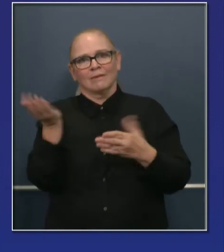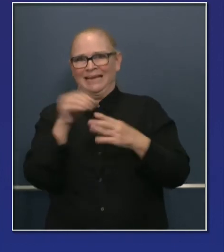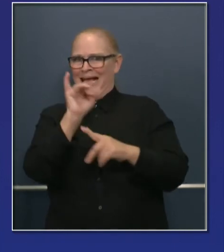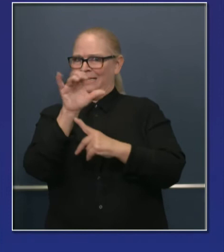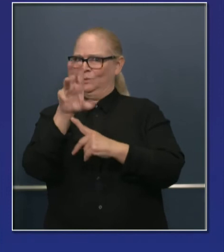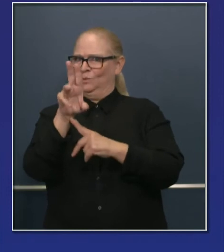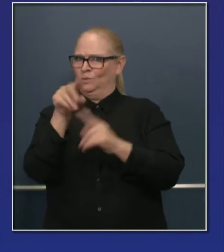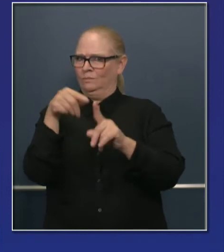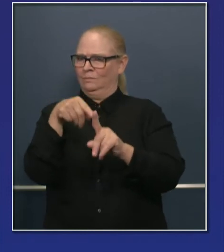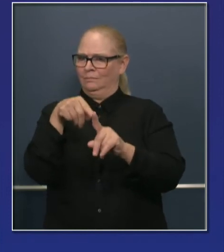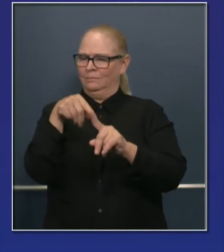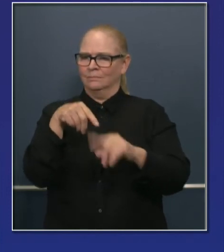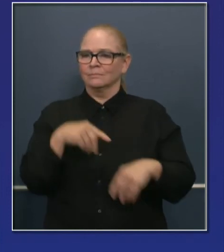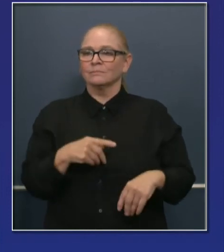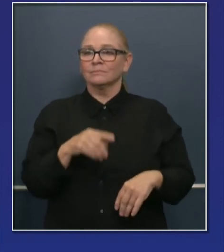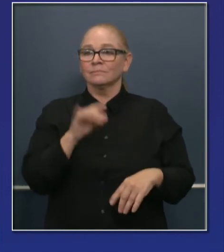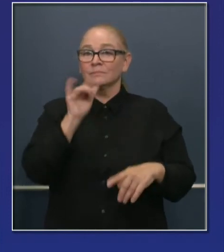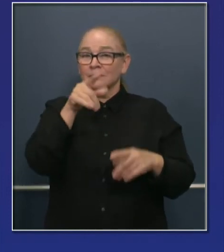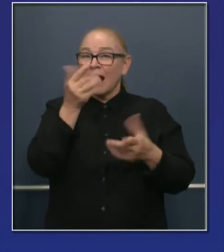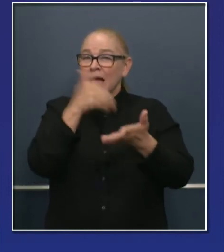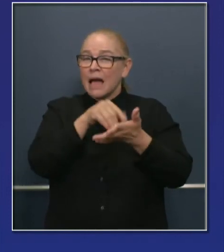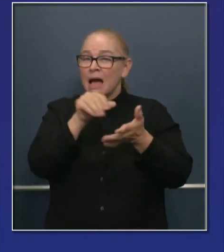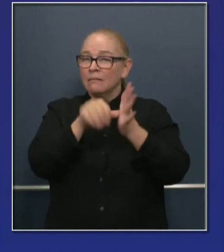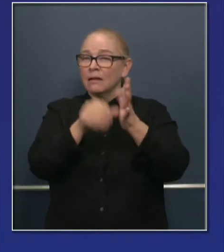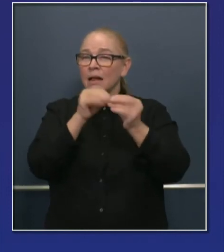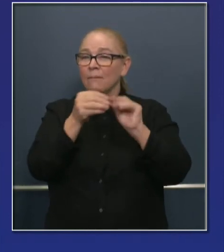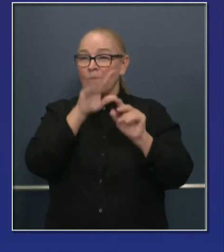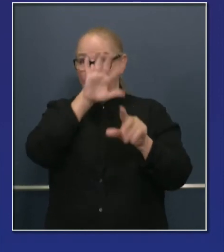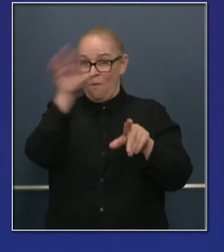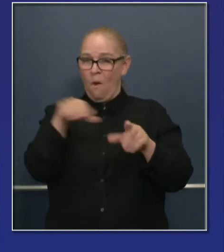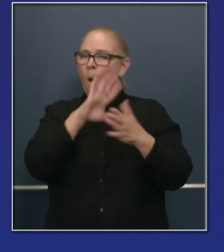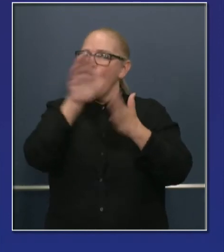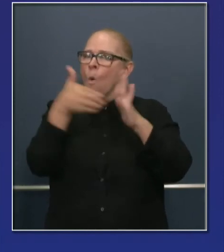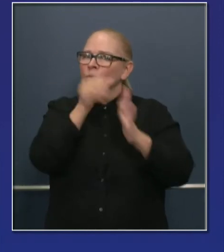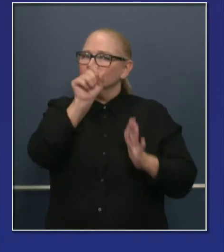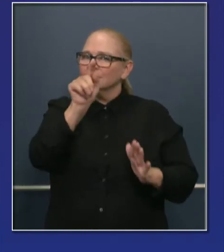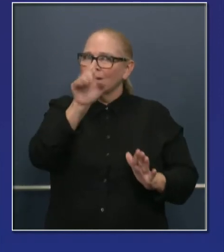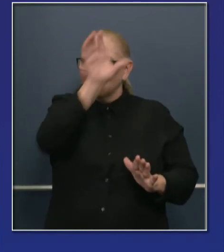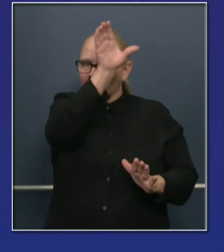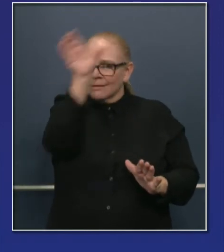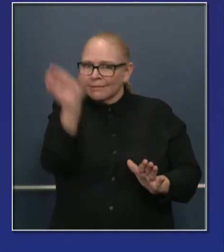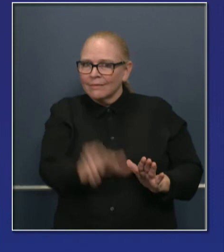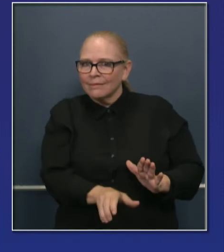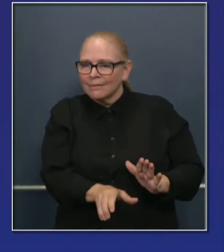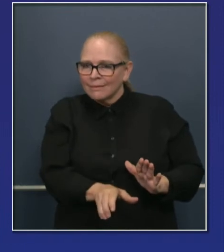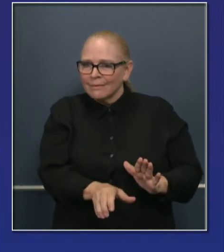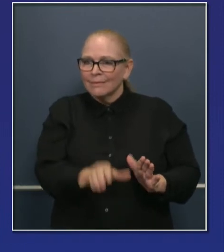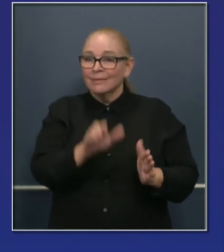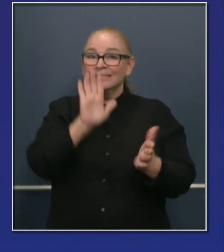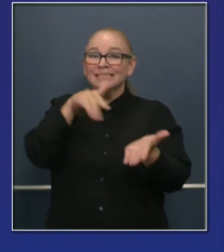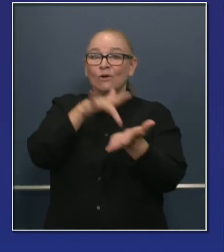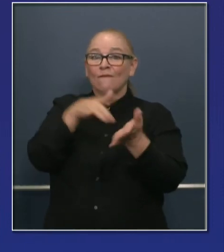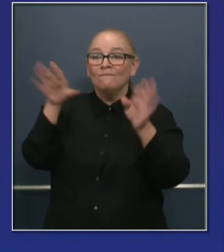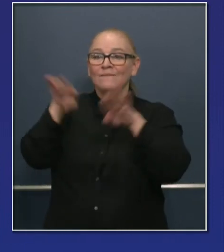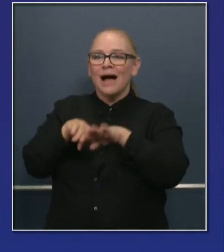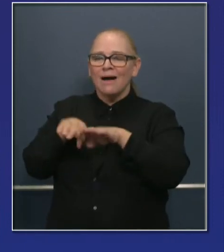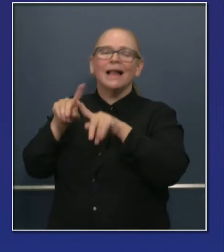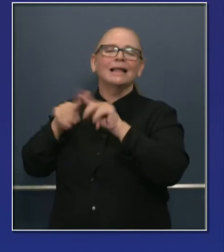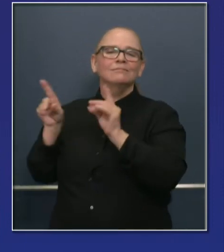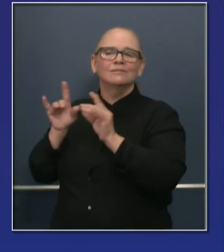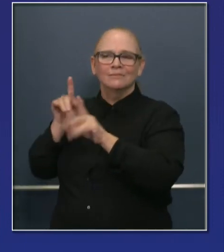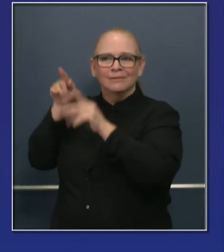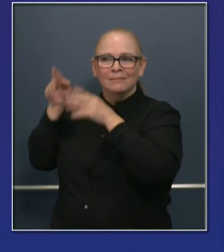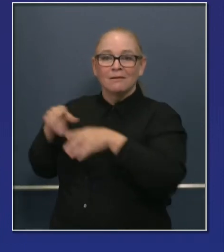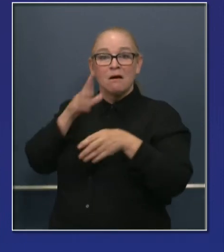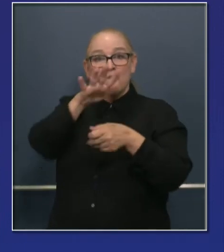statewide numbers. It does not reflect the reality in the Central Valley. It doesn't necessarily reflect the reality where you're living in a